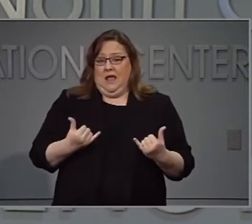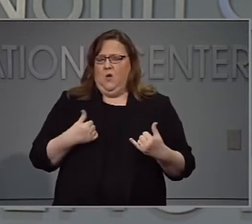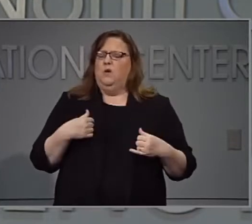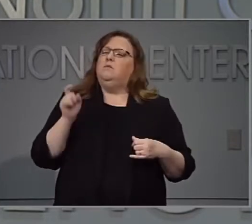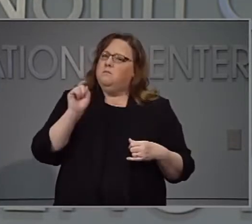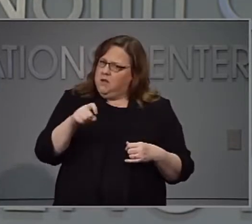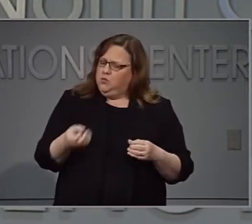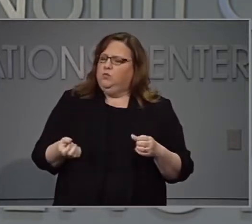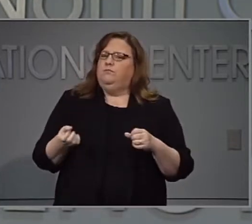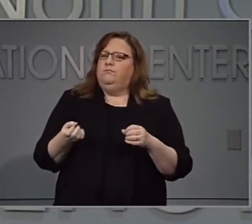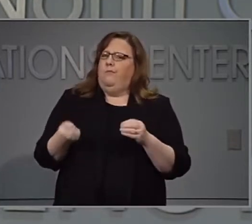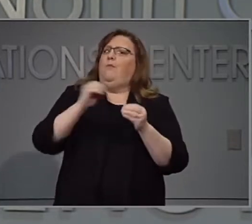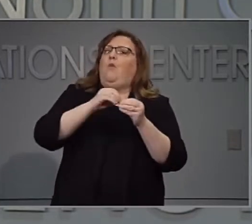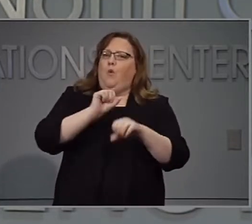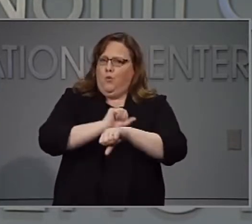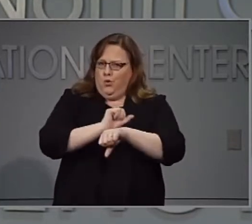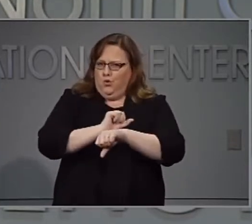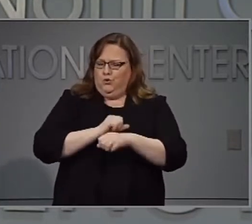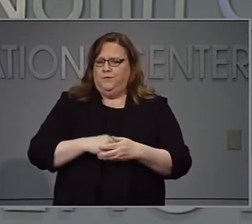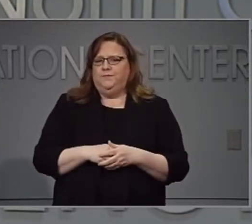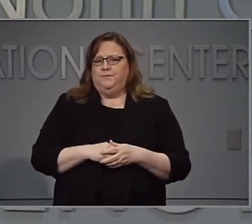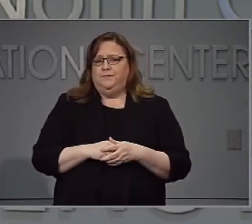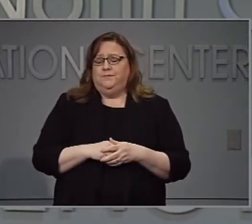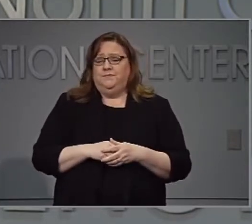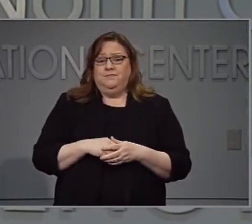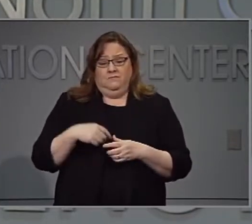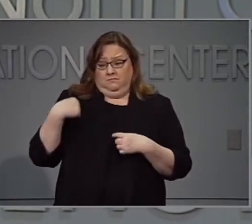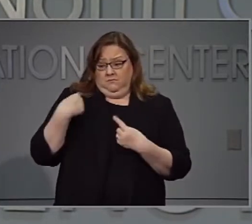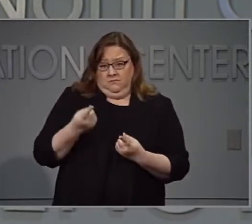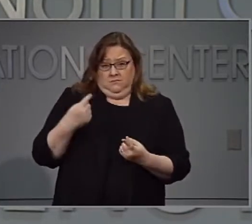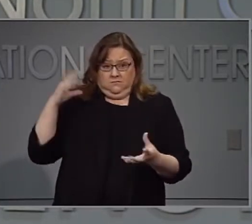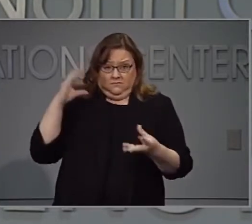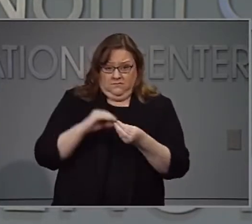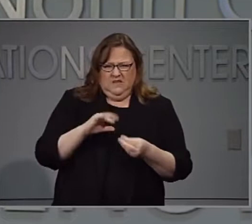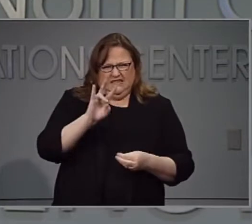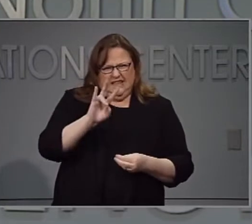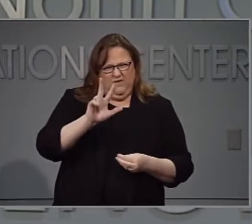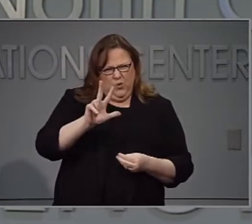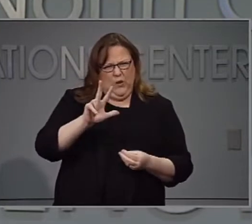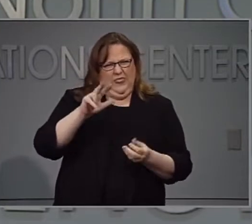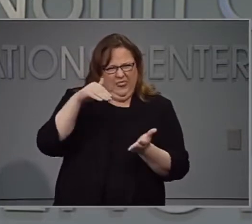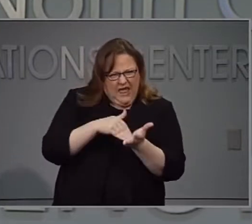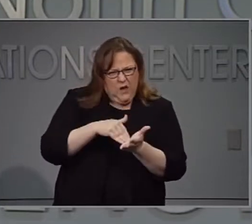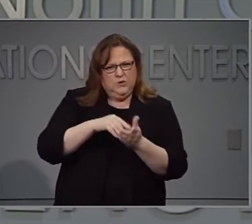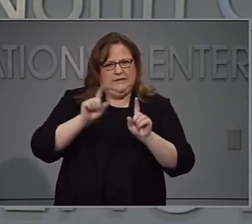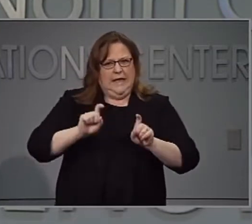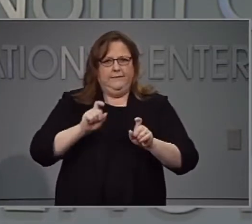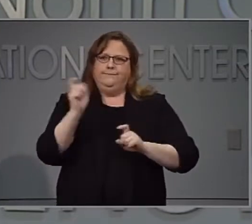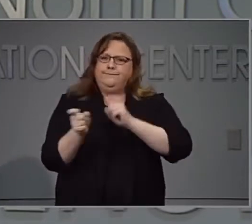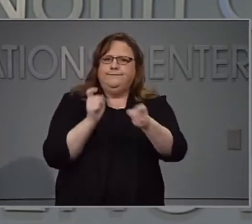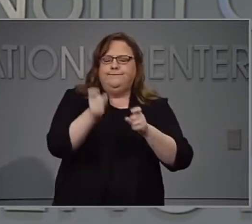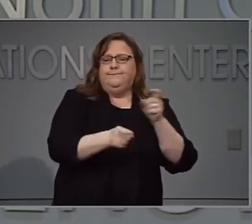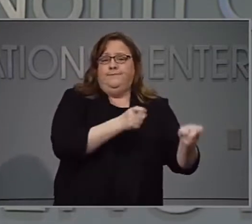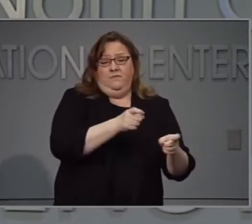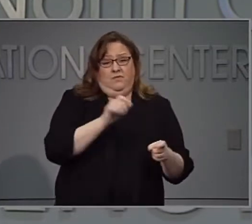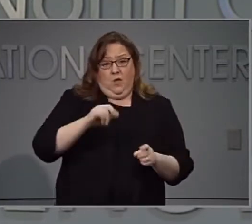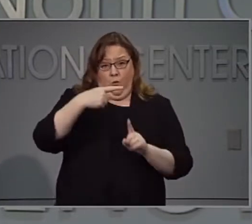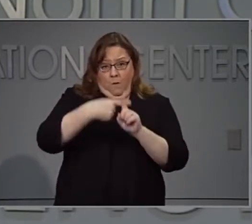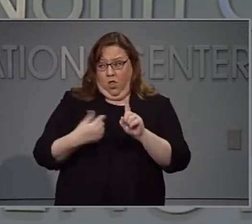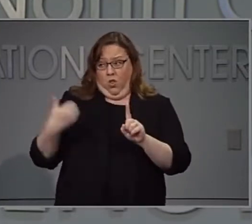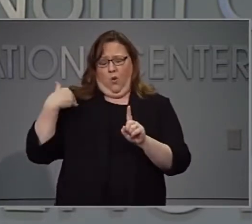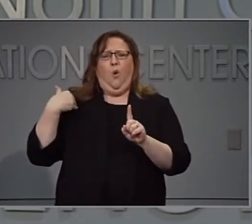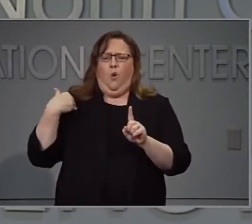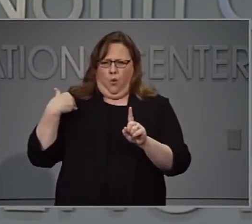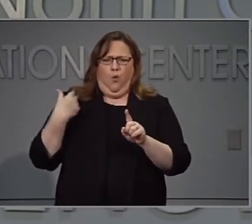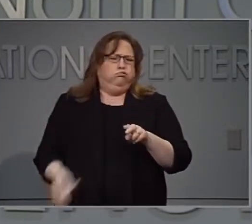at least 73,000 tests, which is a long way from where we were a month ago. In fact, testing in our